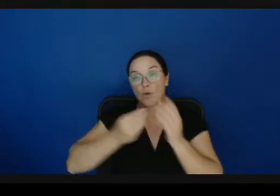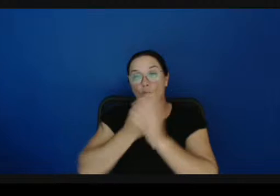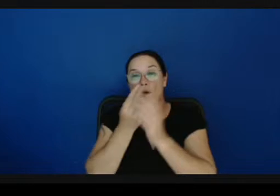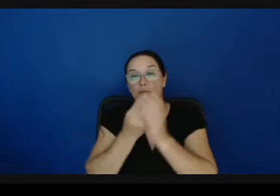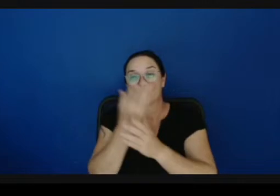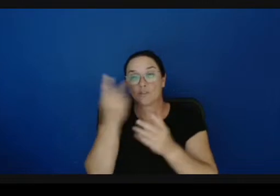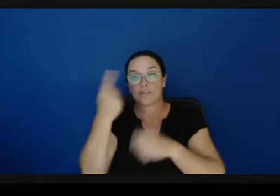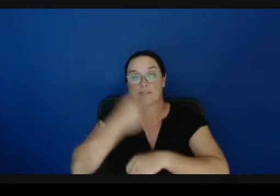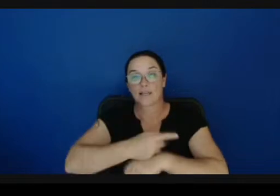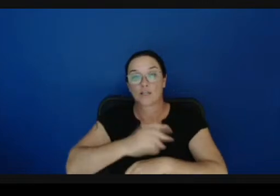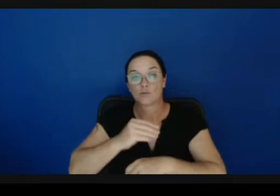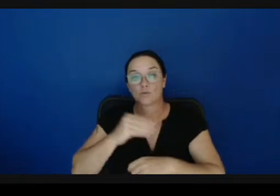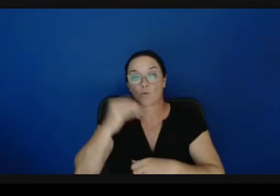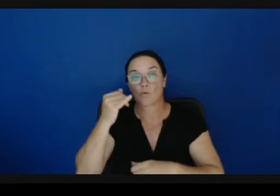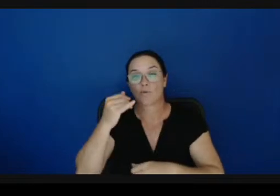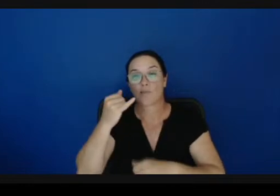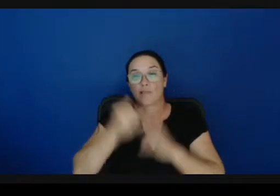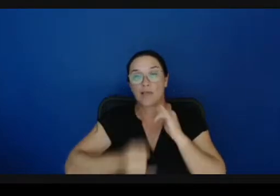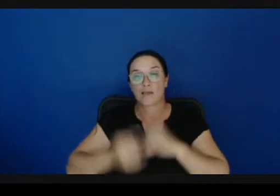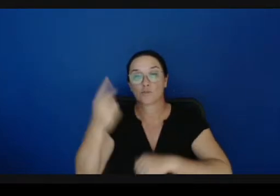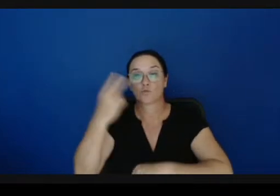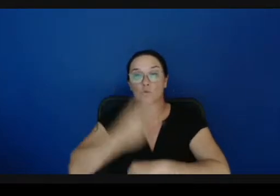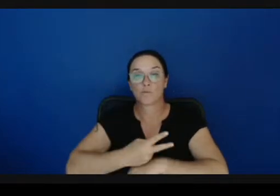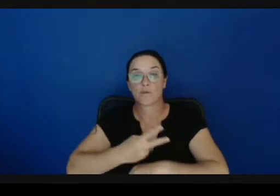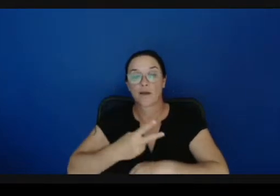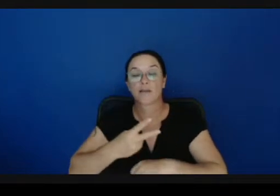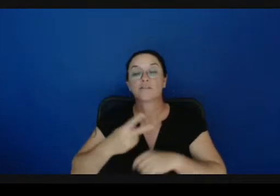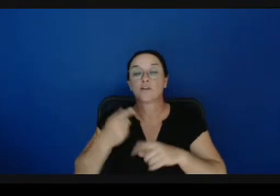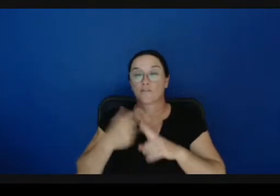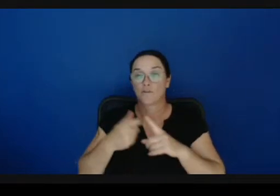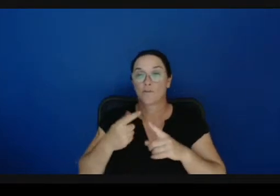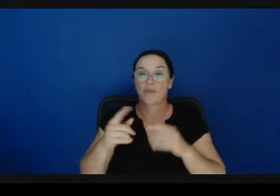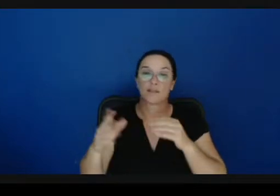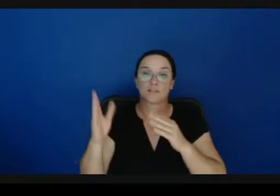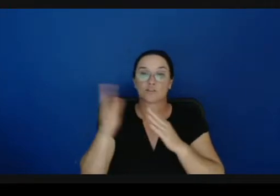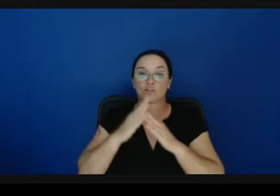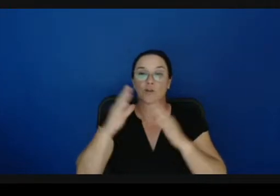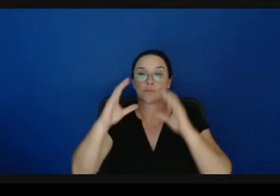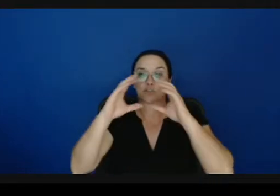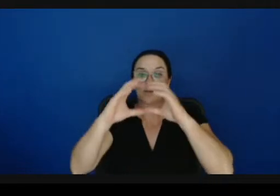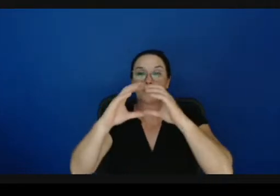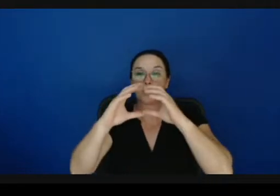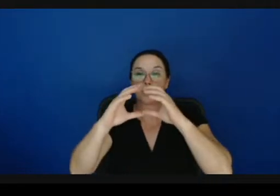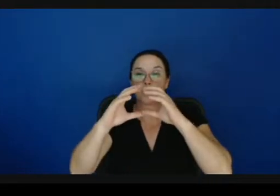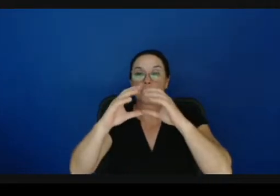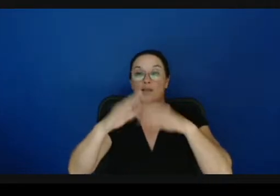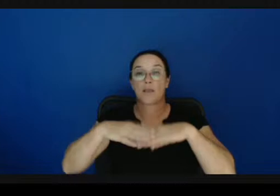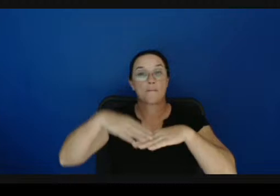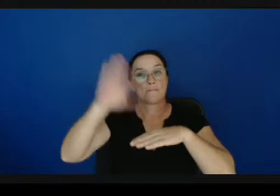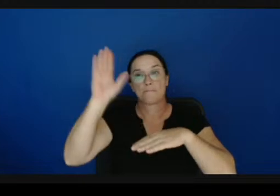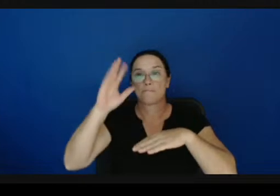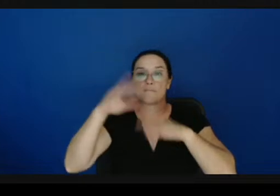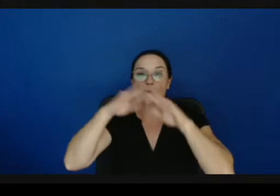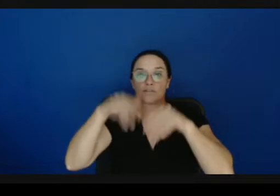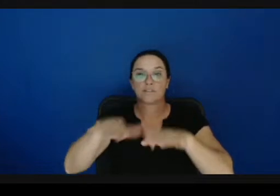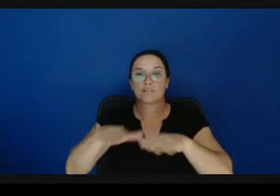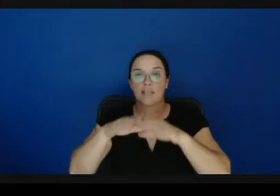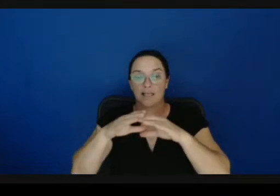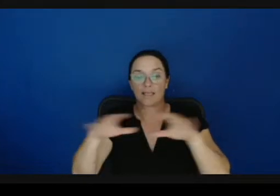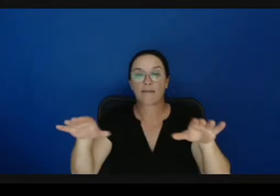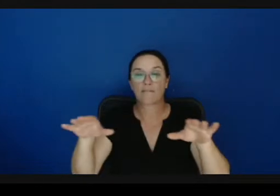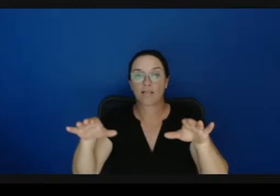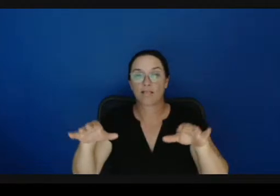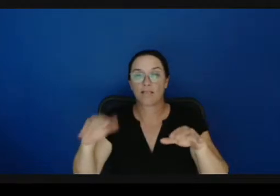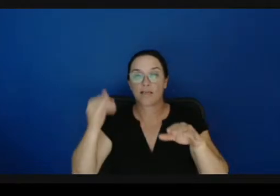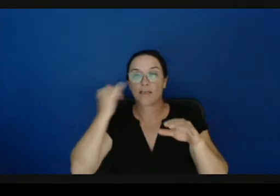2 months are picking up signals from this uppermost chamber. Above sea level, right? If you're on Kilauea and you're looking at Mauna